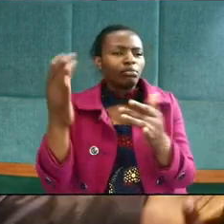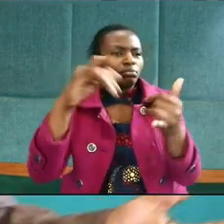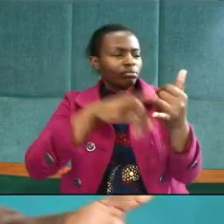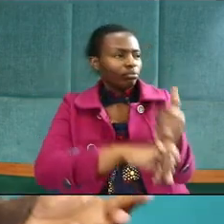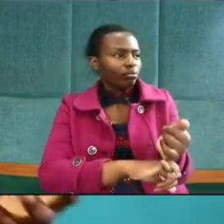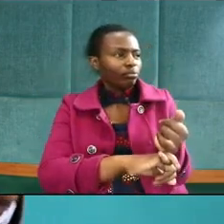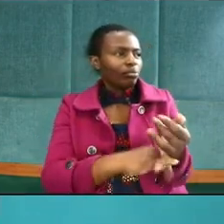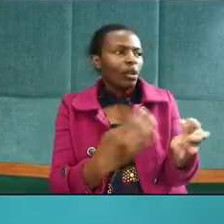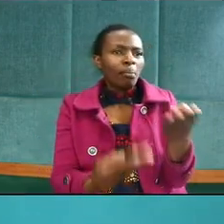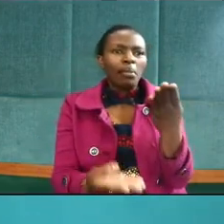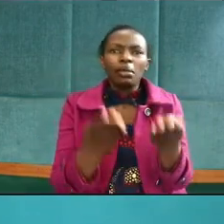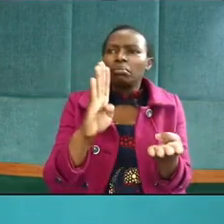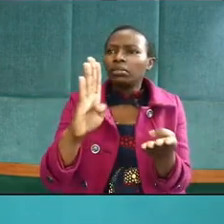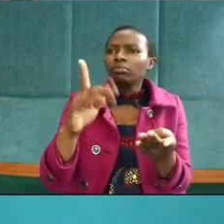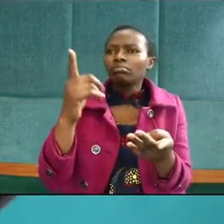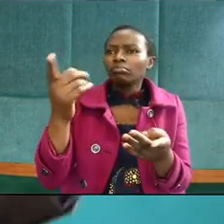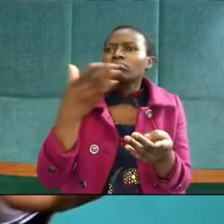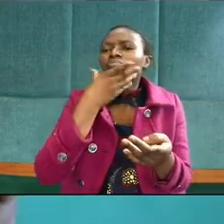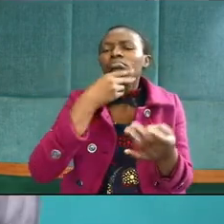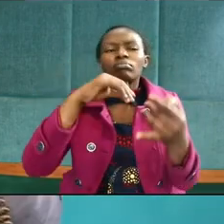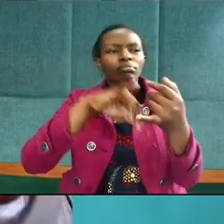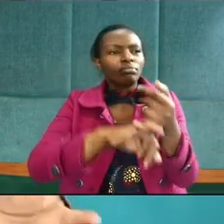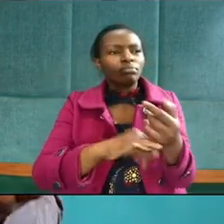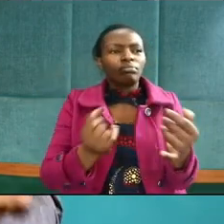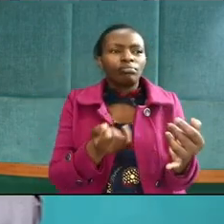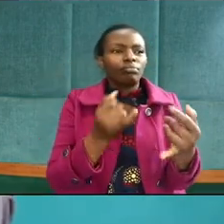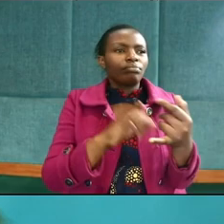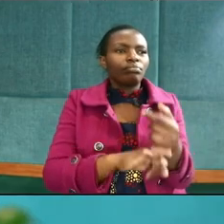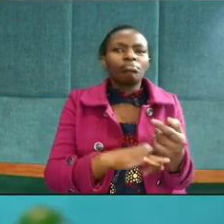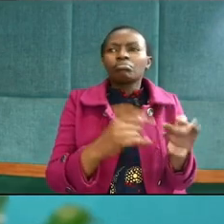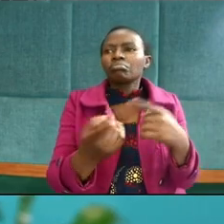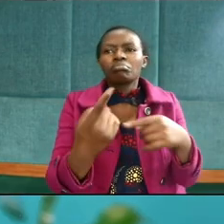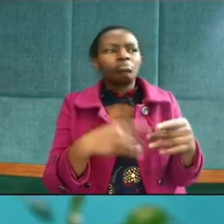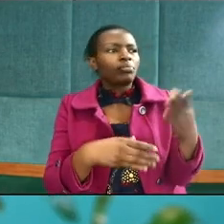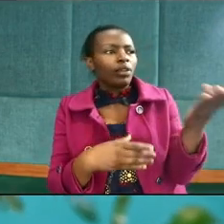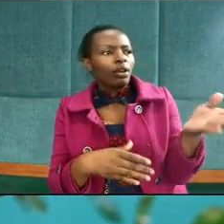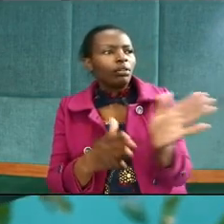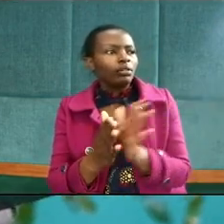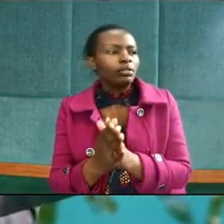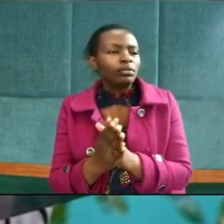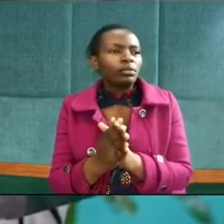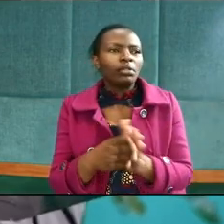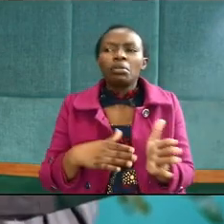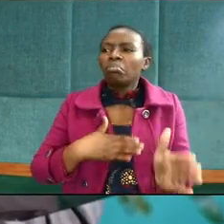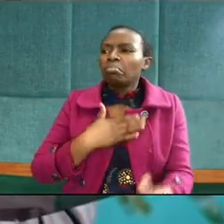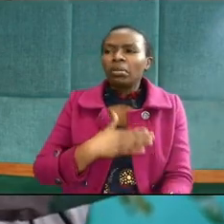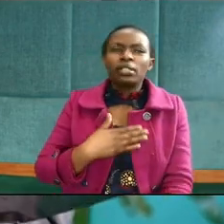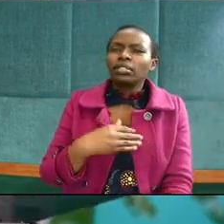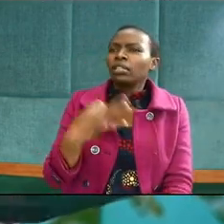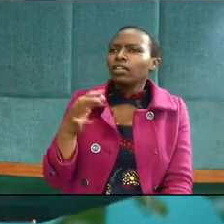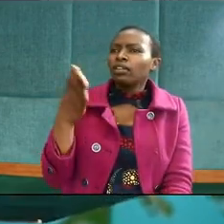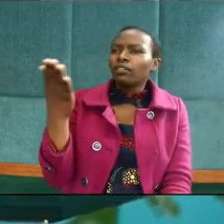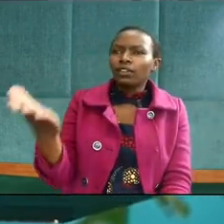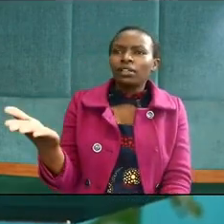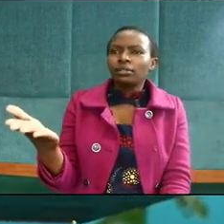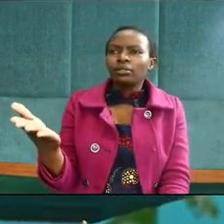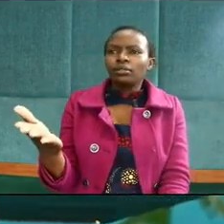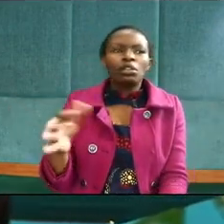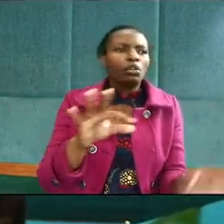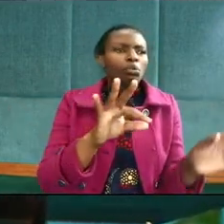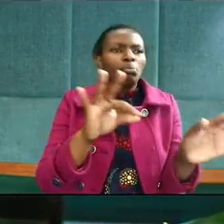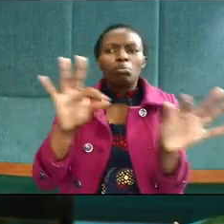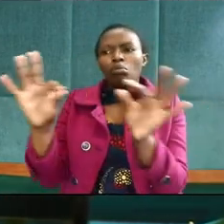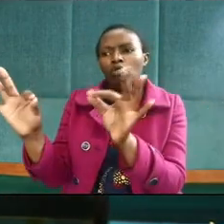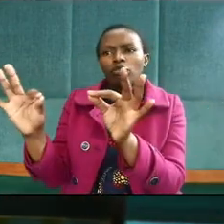are within the walls of this church, please just migrate